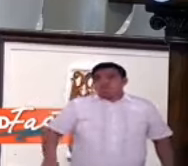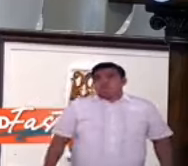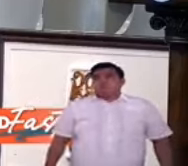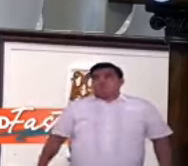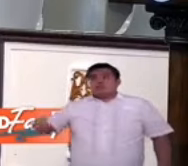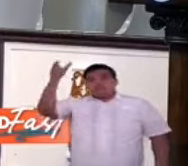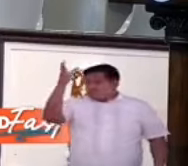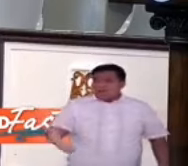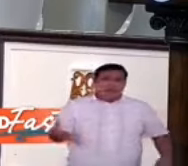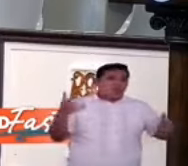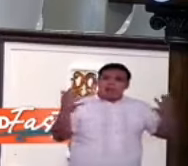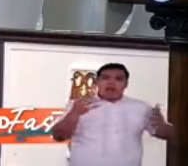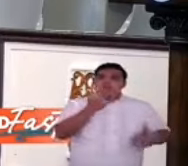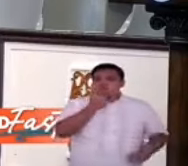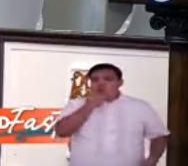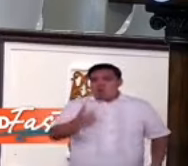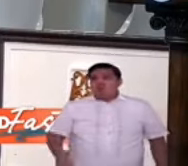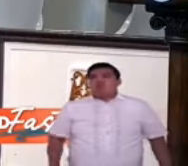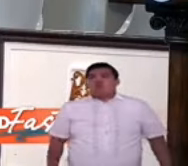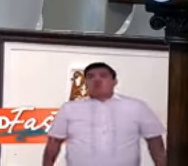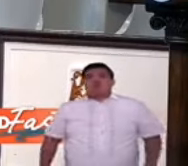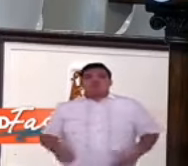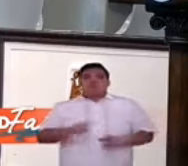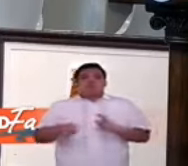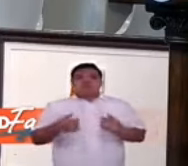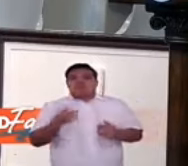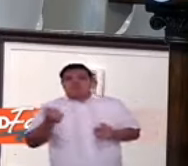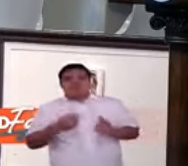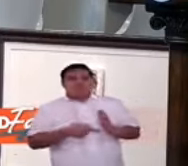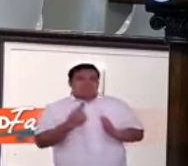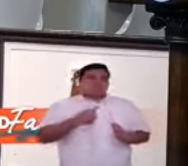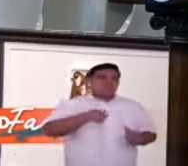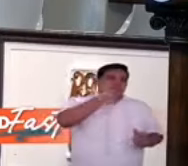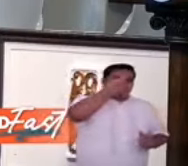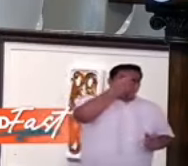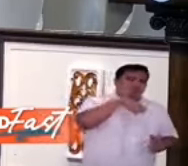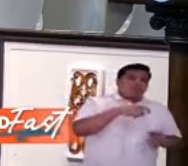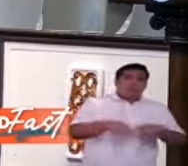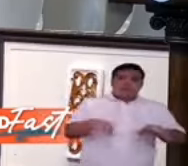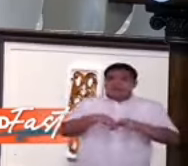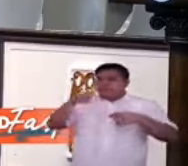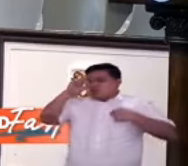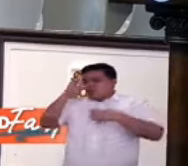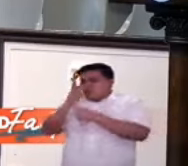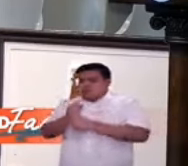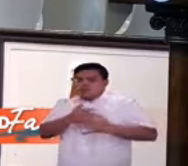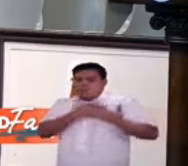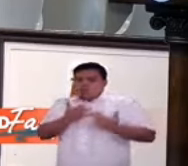He's too wise. Now, there are times we may not understand God's ways, but let me tell you, you can trust God's heart.